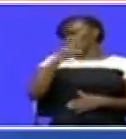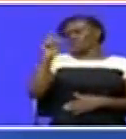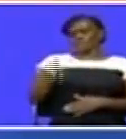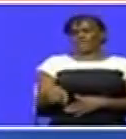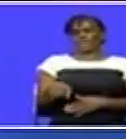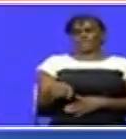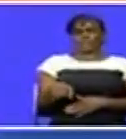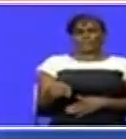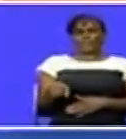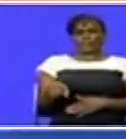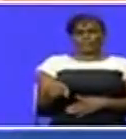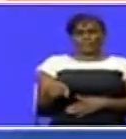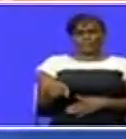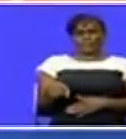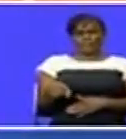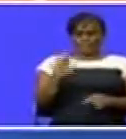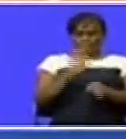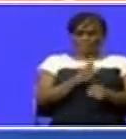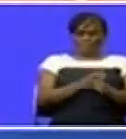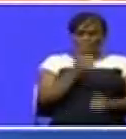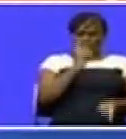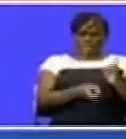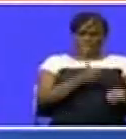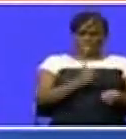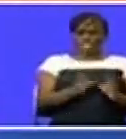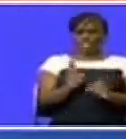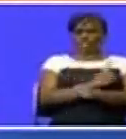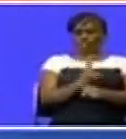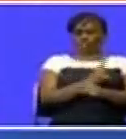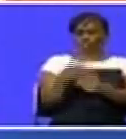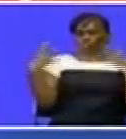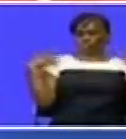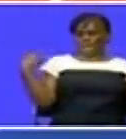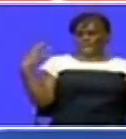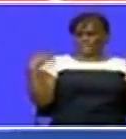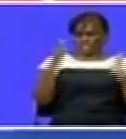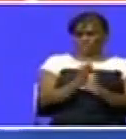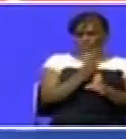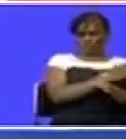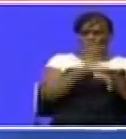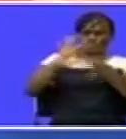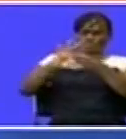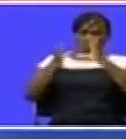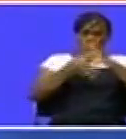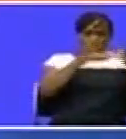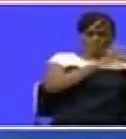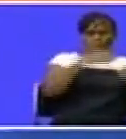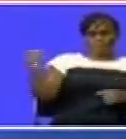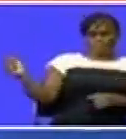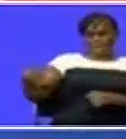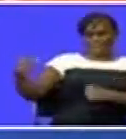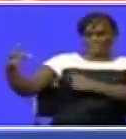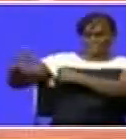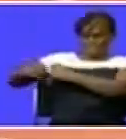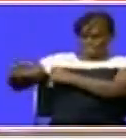thing. Most athletes are using the championship as preparations ahead of the Summer Olympics to be held in August. Abula